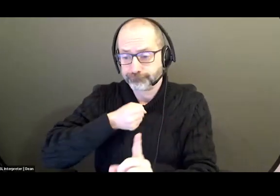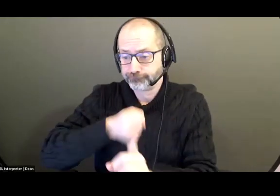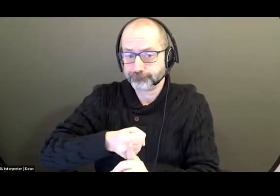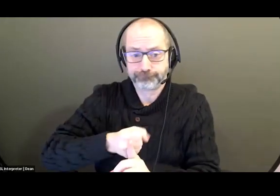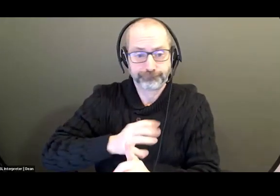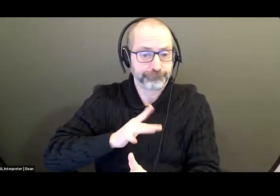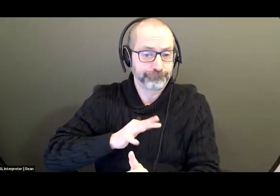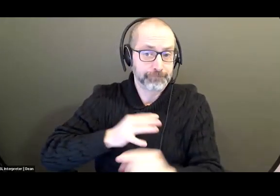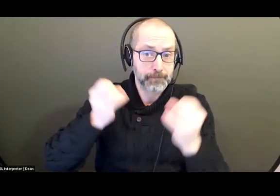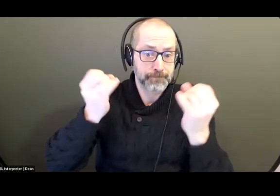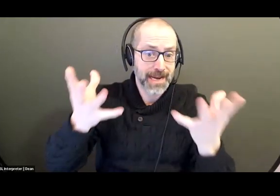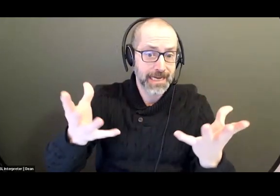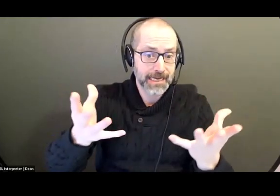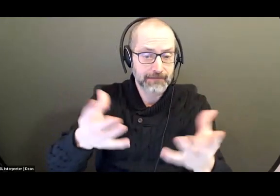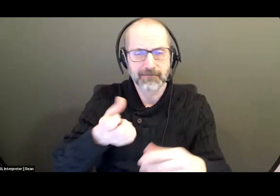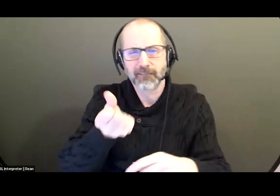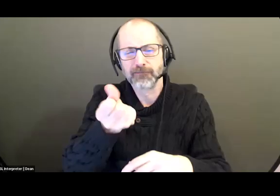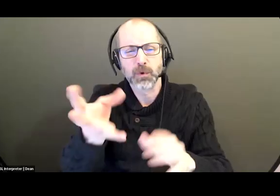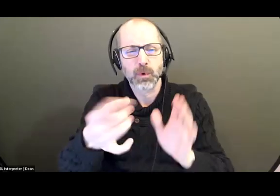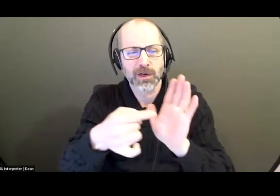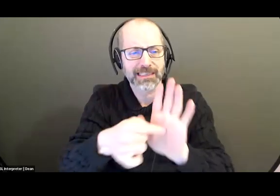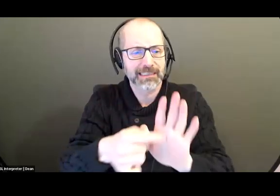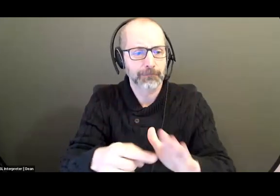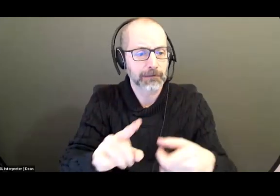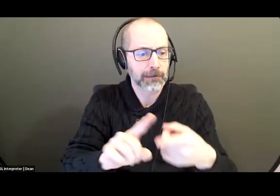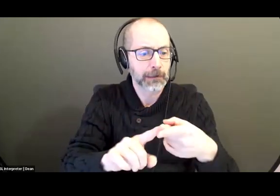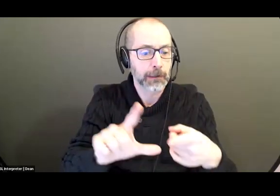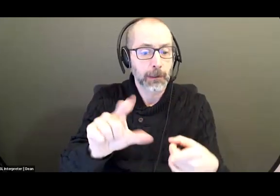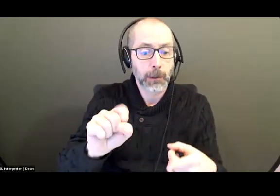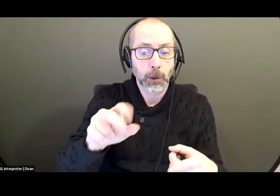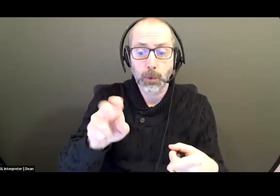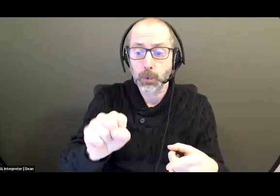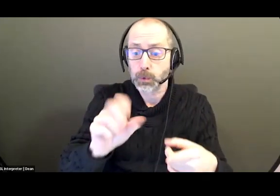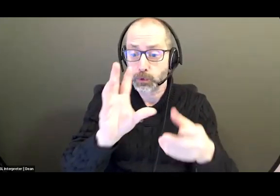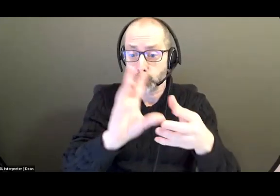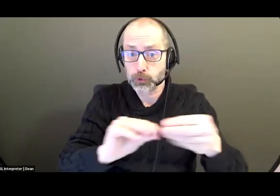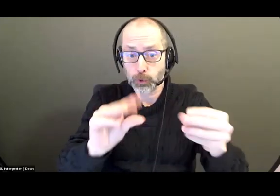Many things stood out from the conversation, but we wanted to highlight a few.